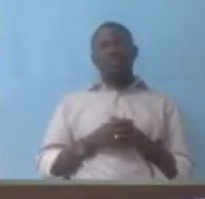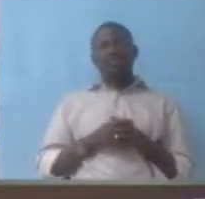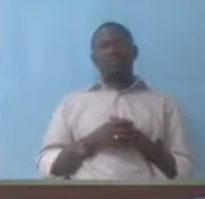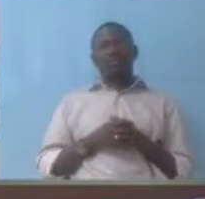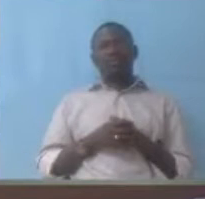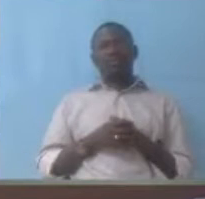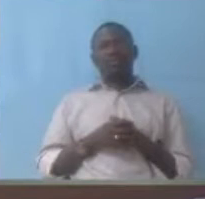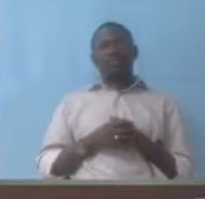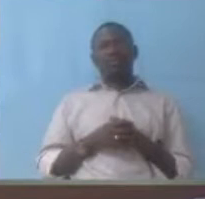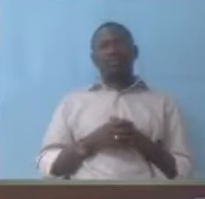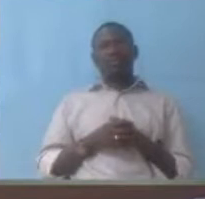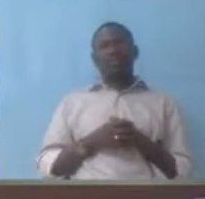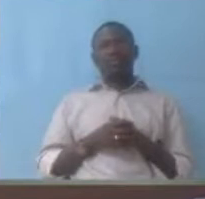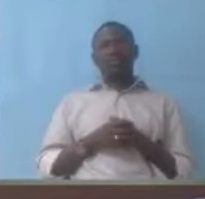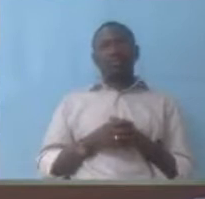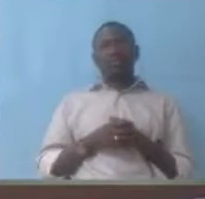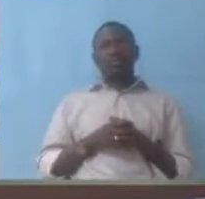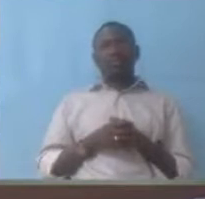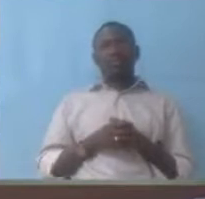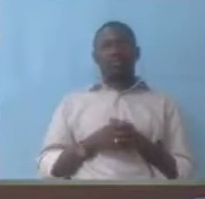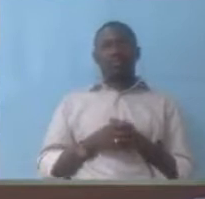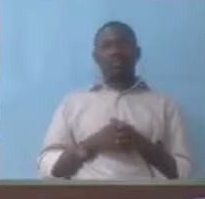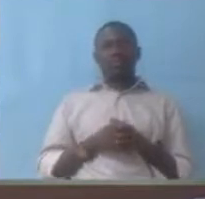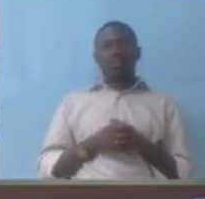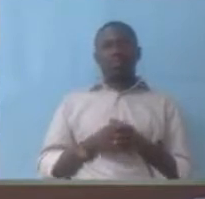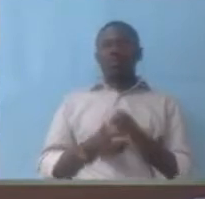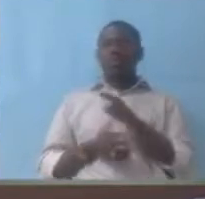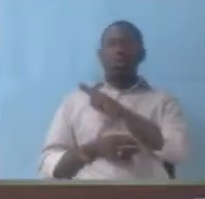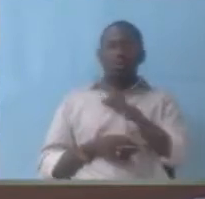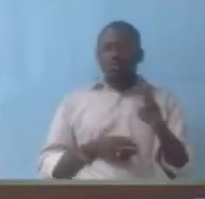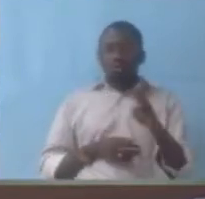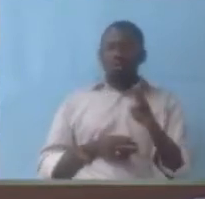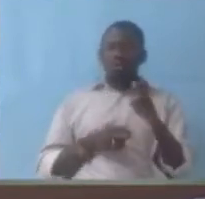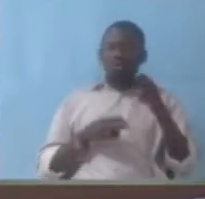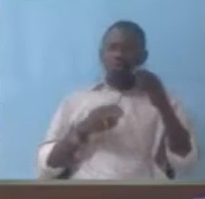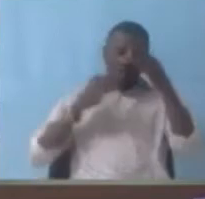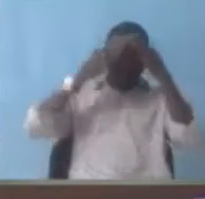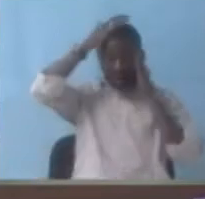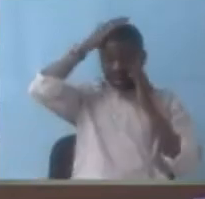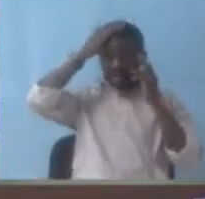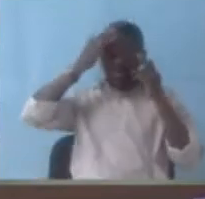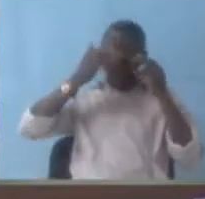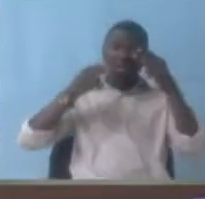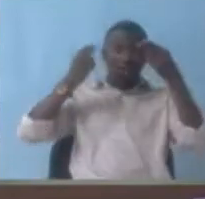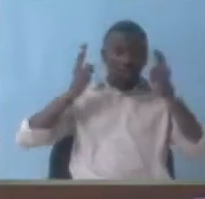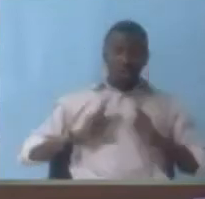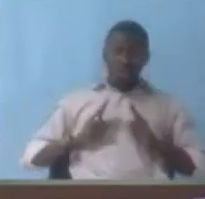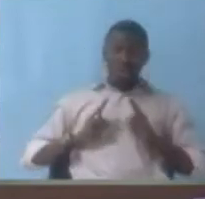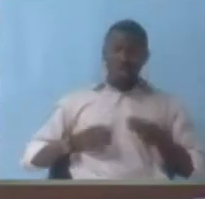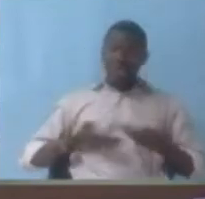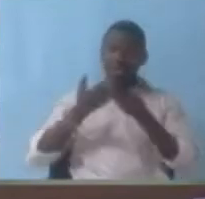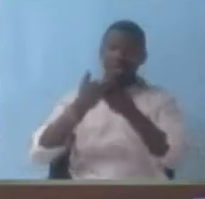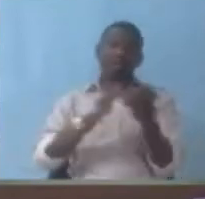no decree gave the military any power. Decree ti jeme ye sembo di sojarol.